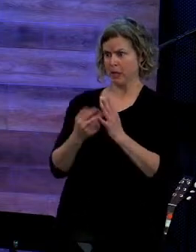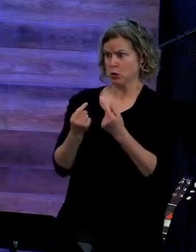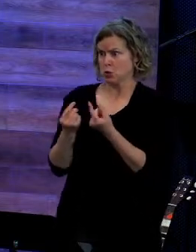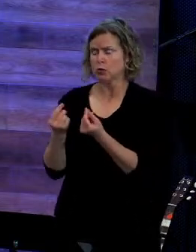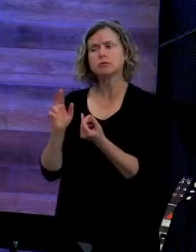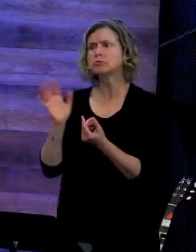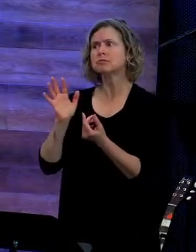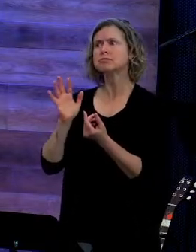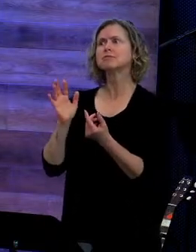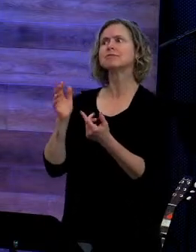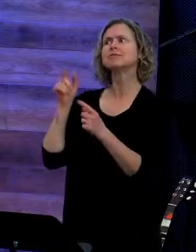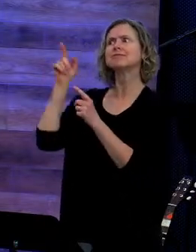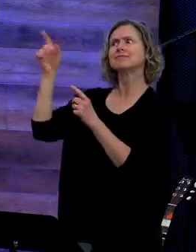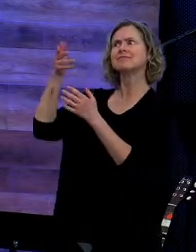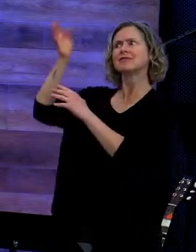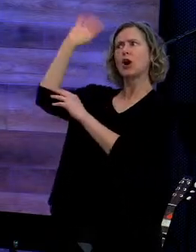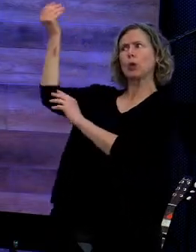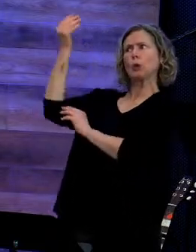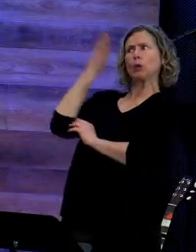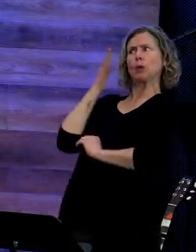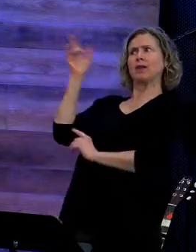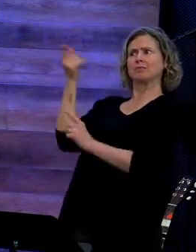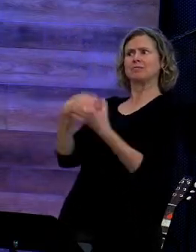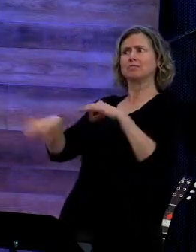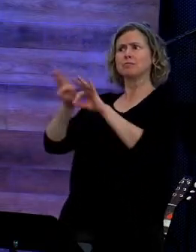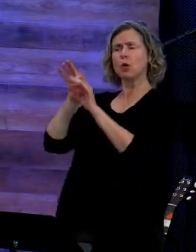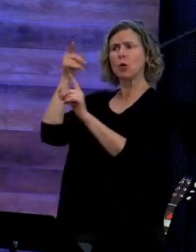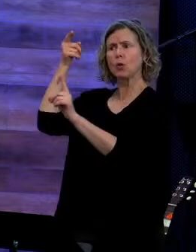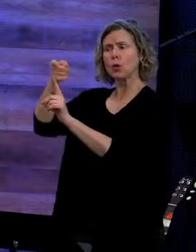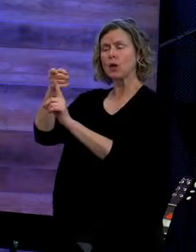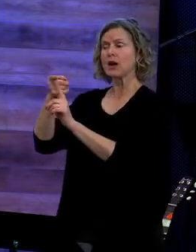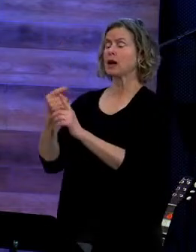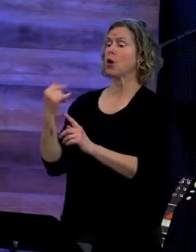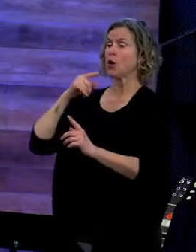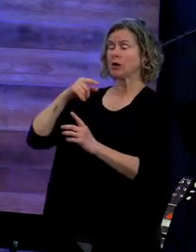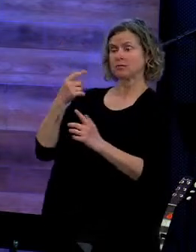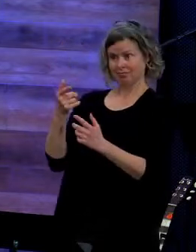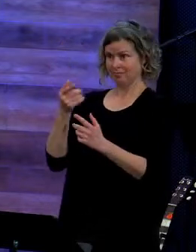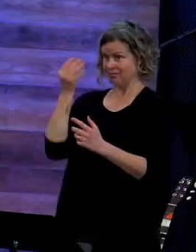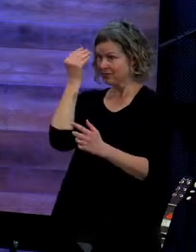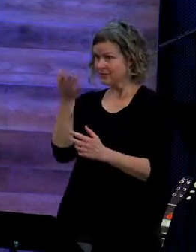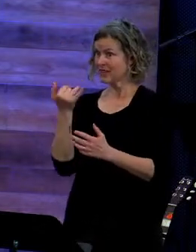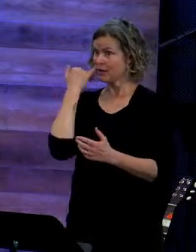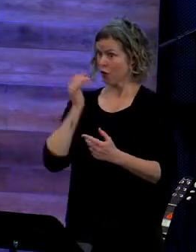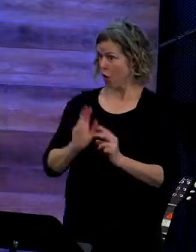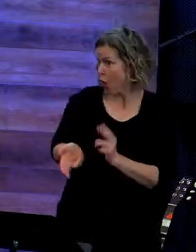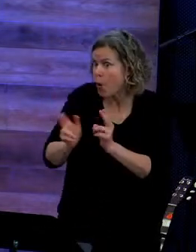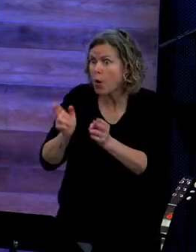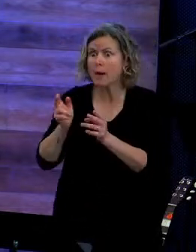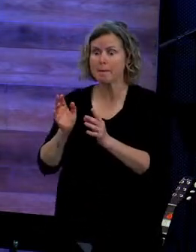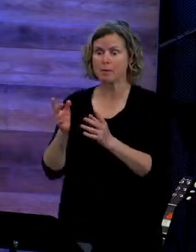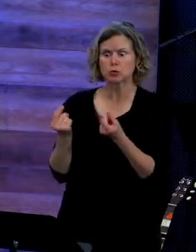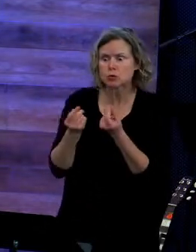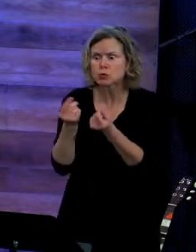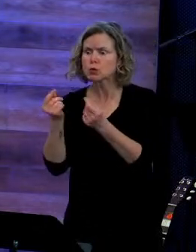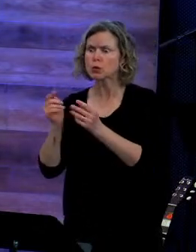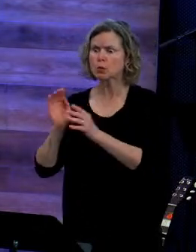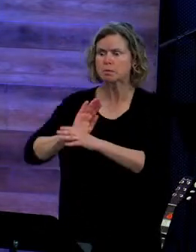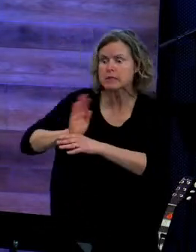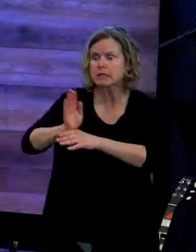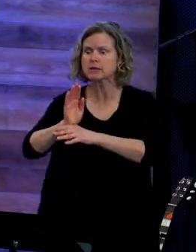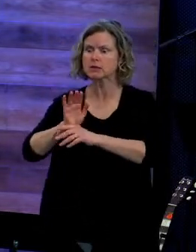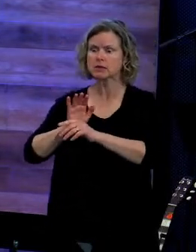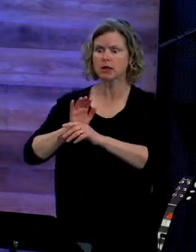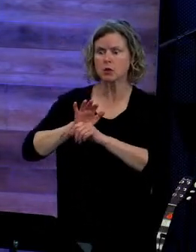So when we are hurried, we have a hurried life, God gets pushed to the margins. Or he just becomes another